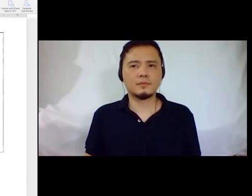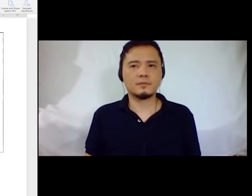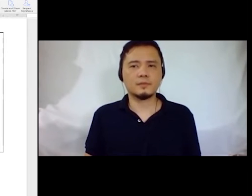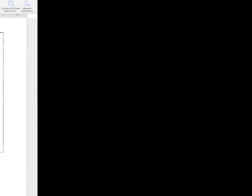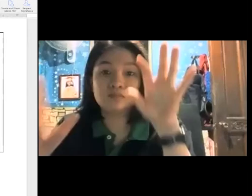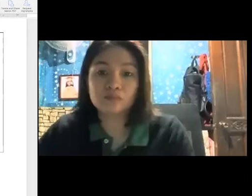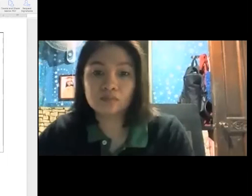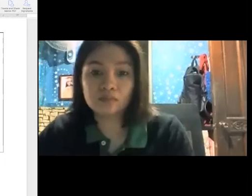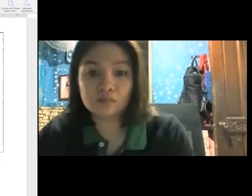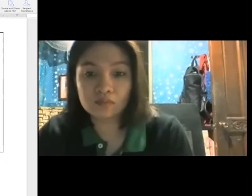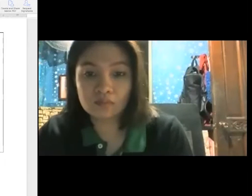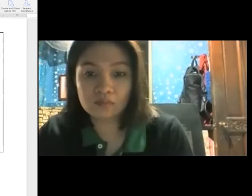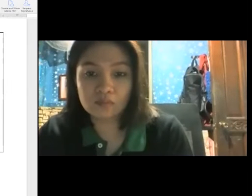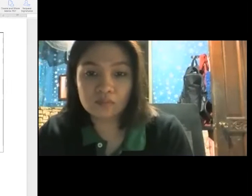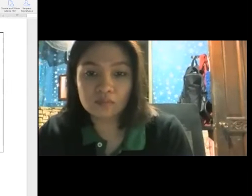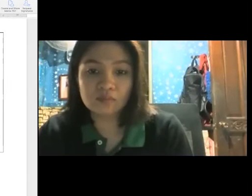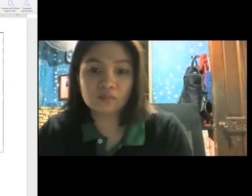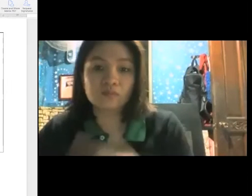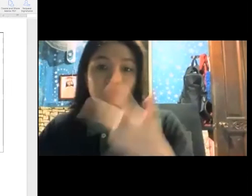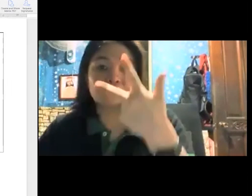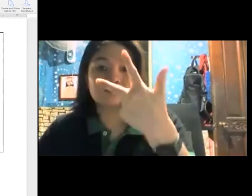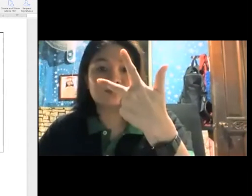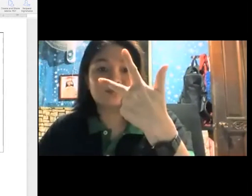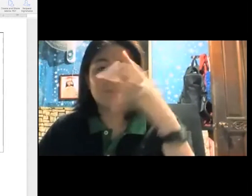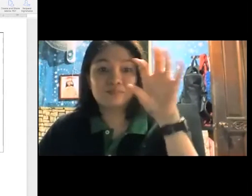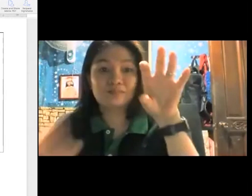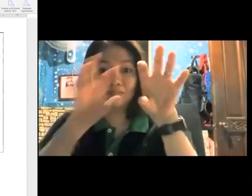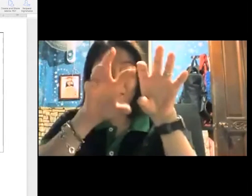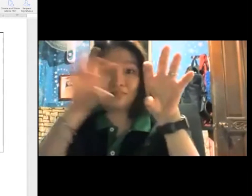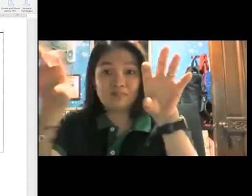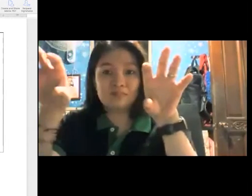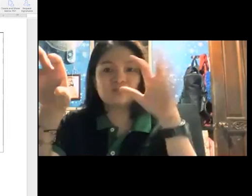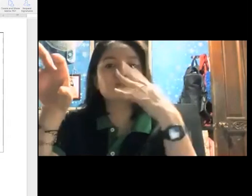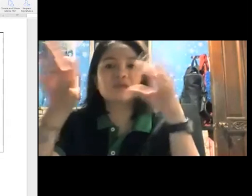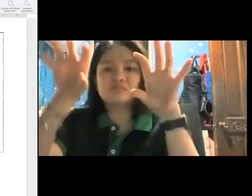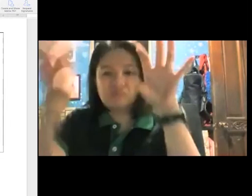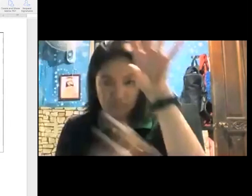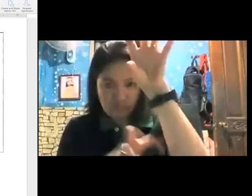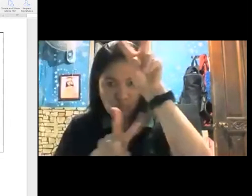Okay. Okay, this is Shaq is just giving the spotlight to Meng.